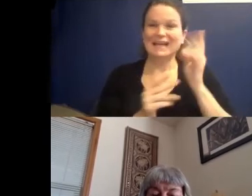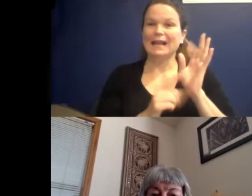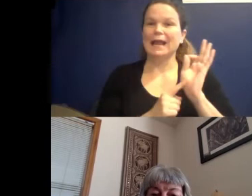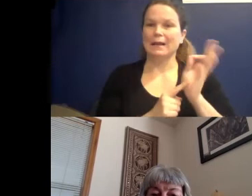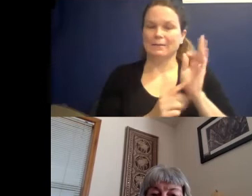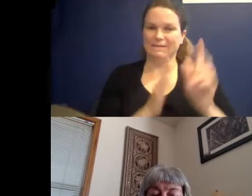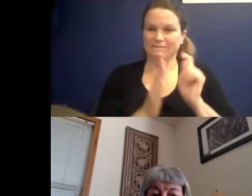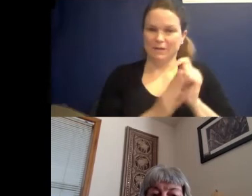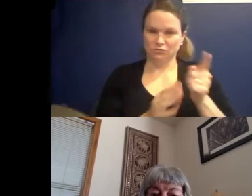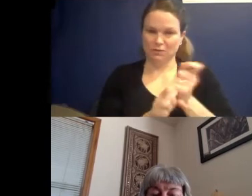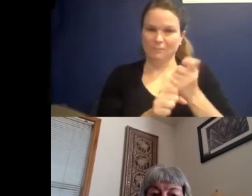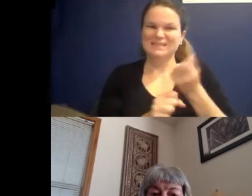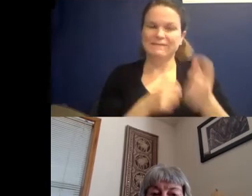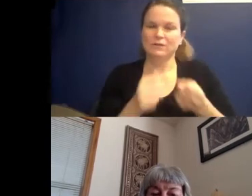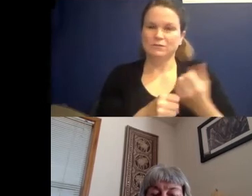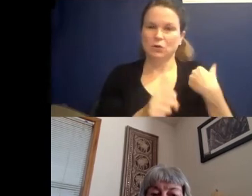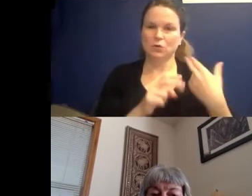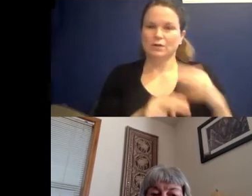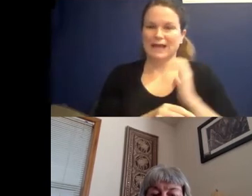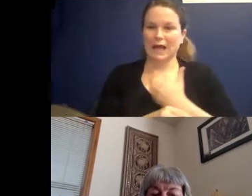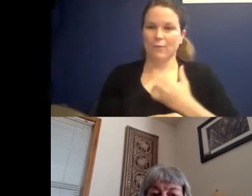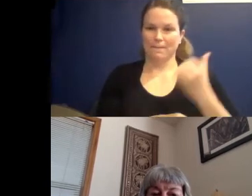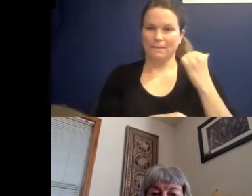made several years ago called Our Backyard.